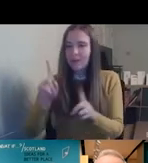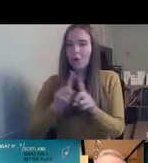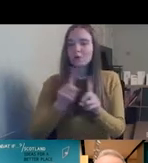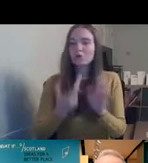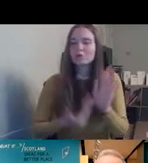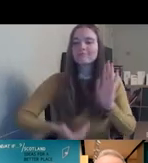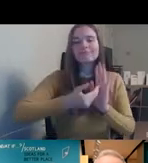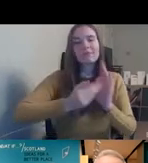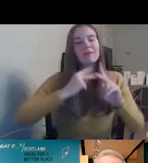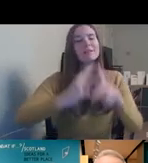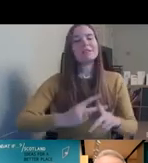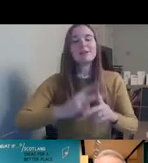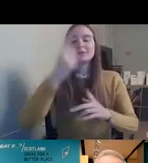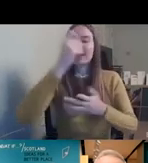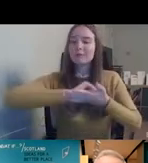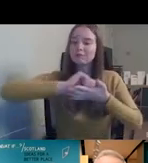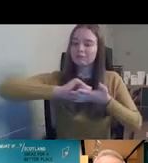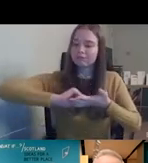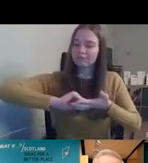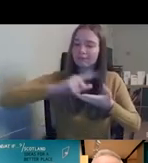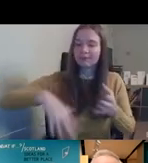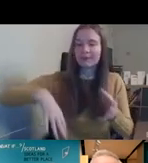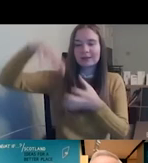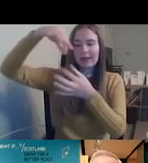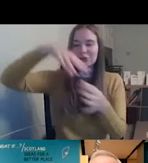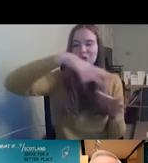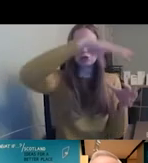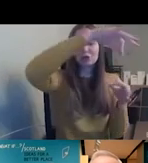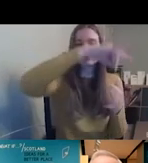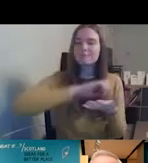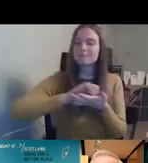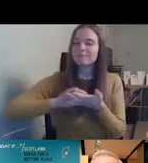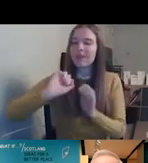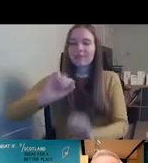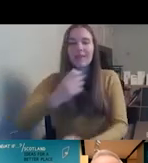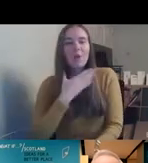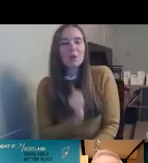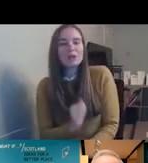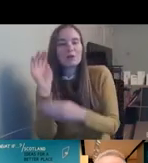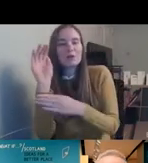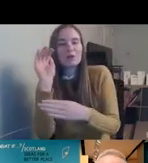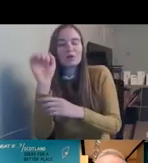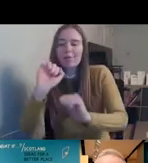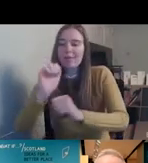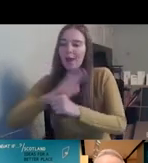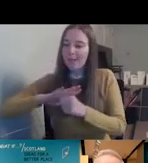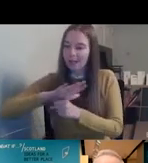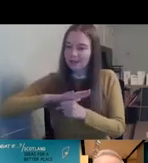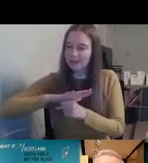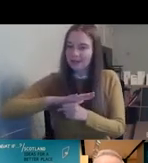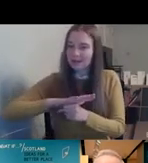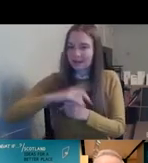to the exhibition are invited to leave and write on a card their wish for the future of the place in which they live. And these are all hung